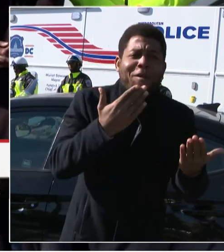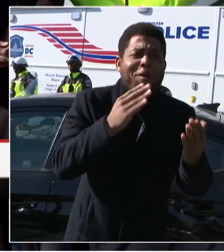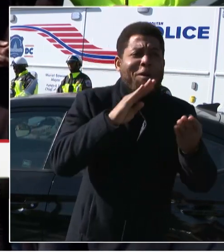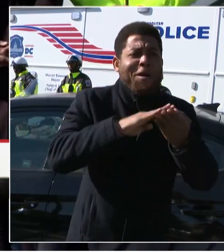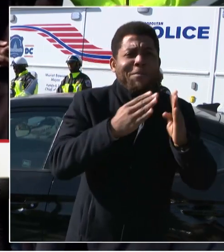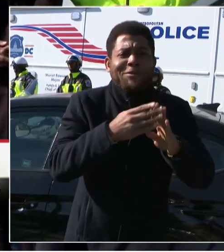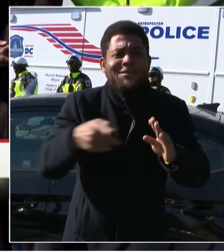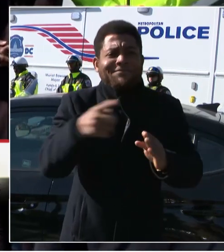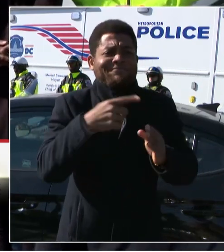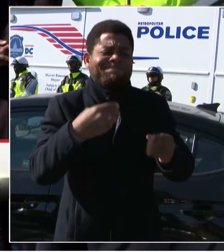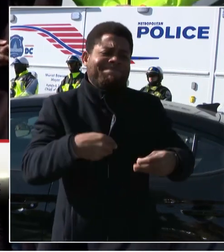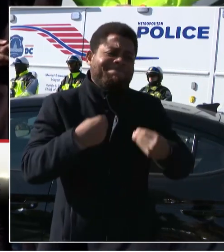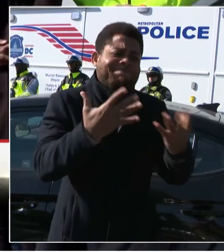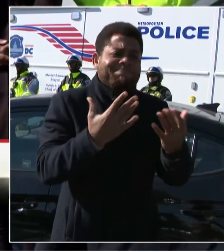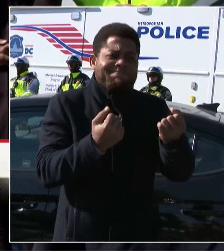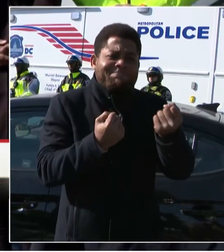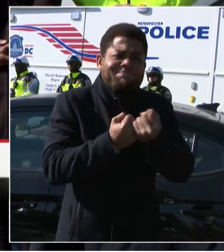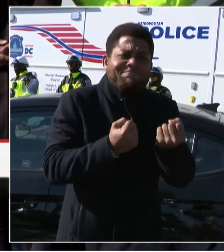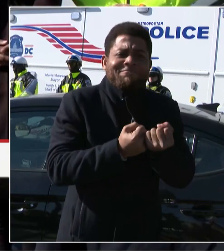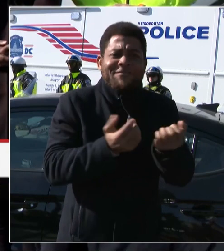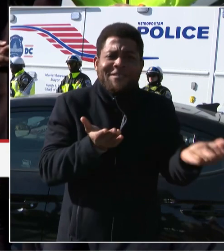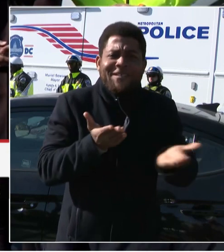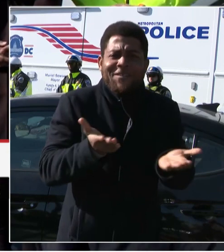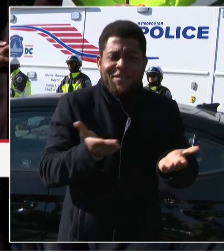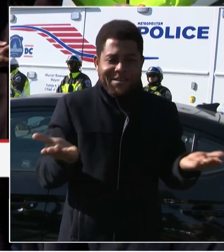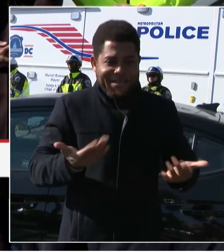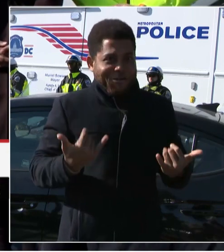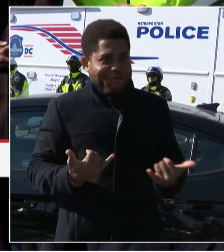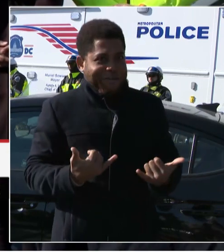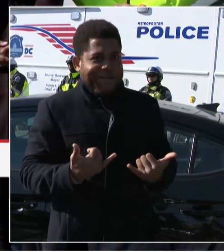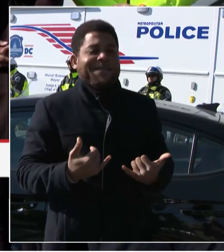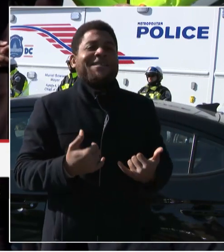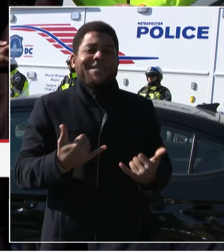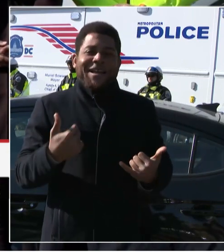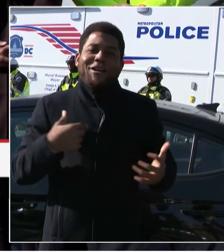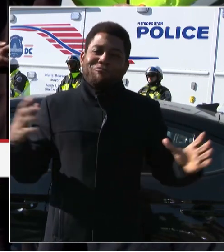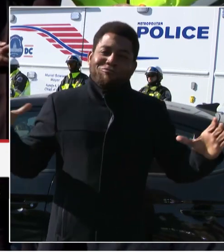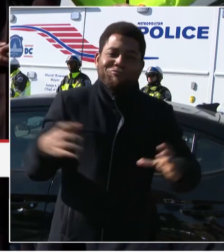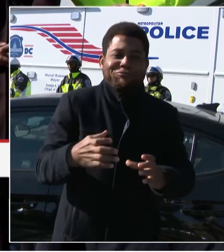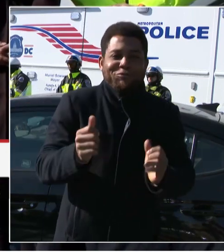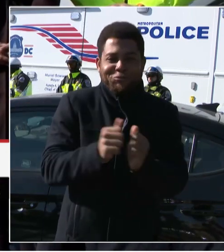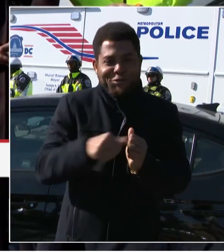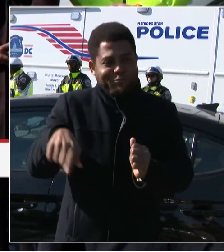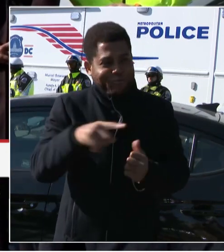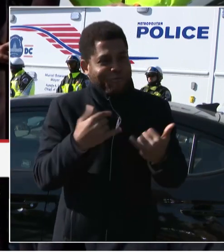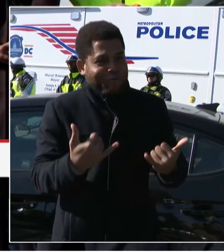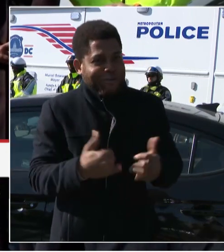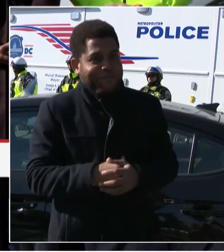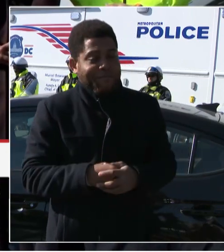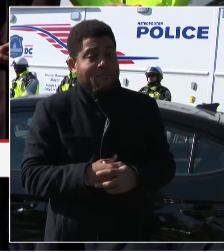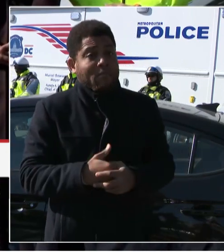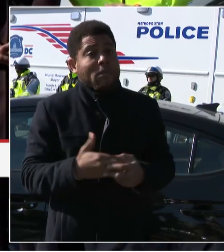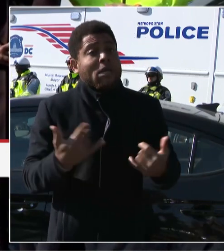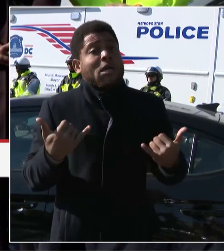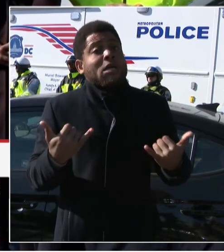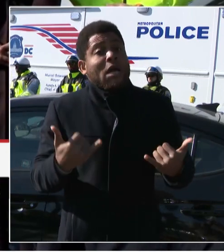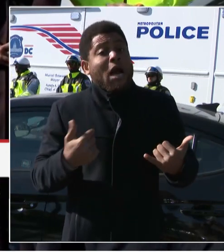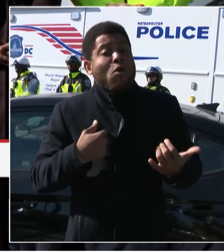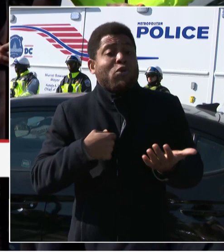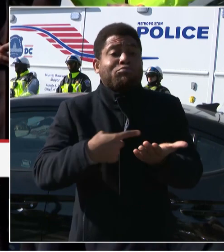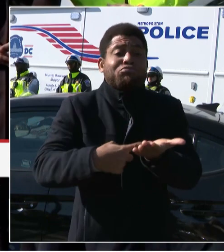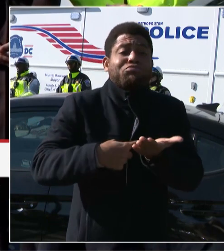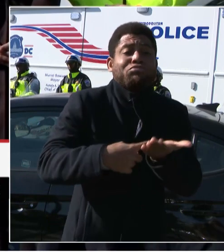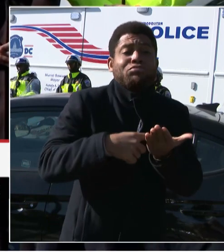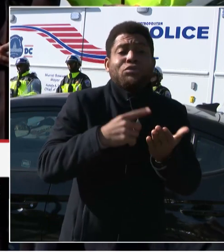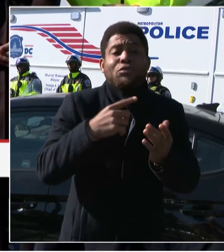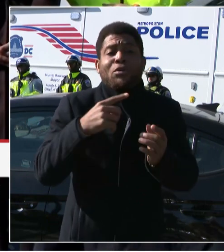I am able to stand before you this morning. Today, we are talking about how we work together, the government and